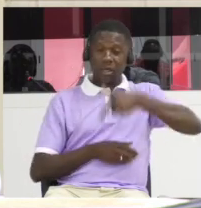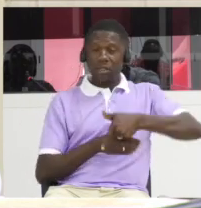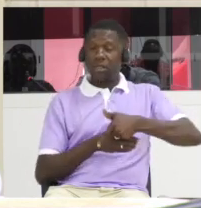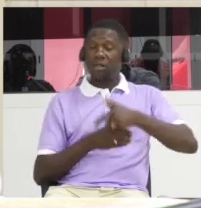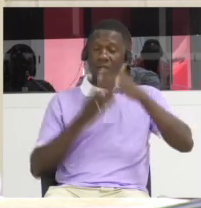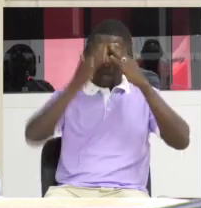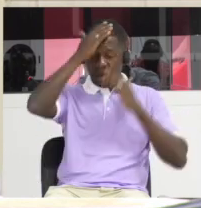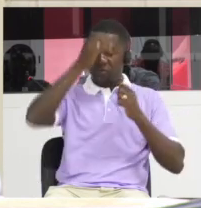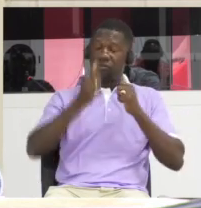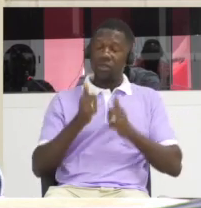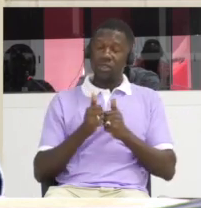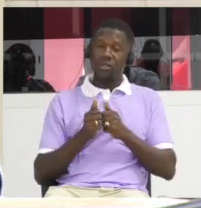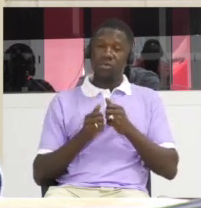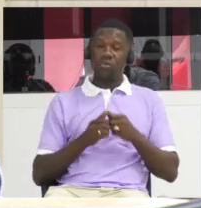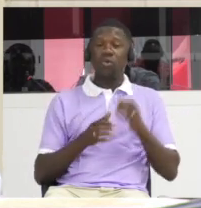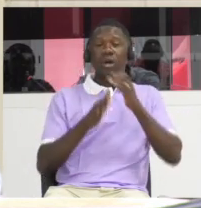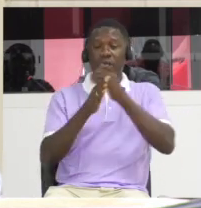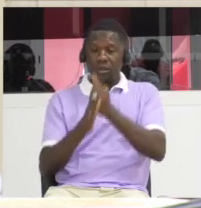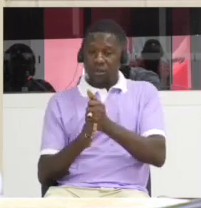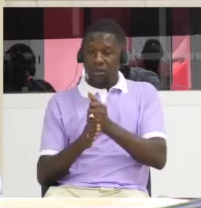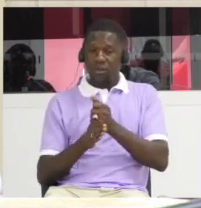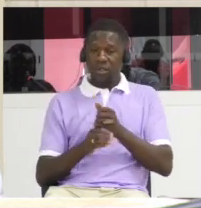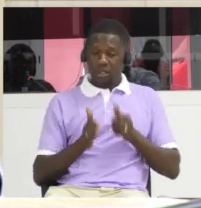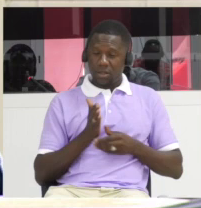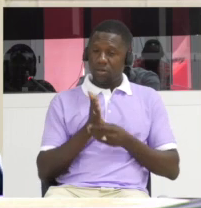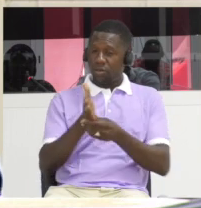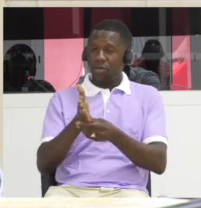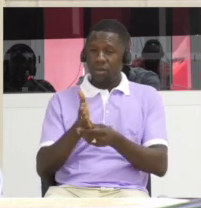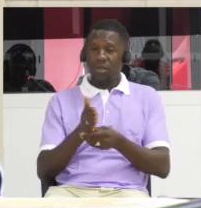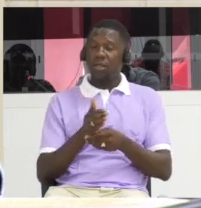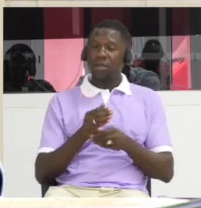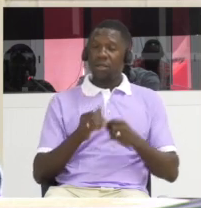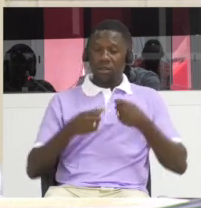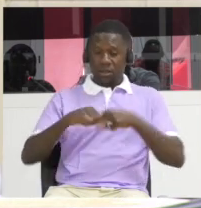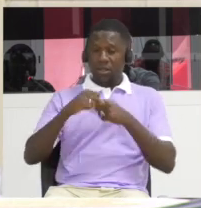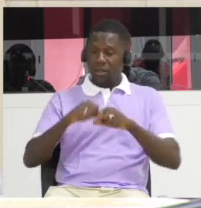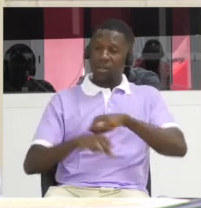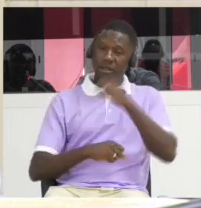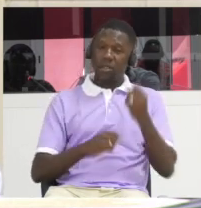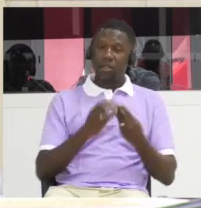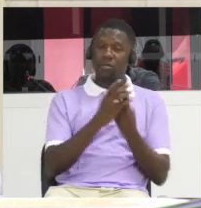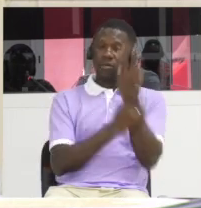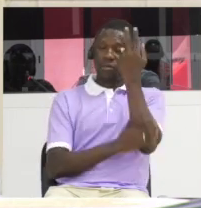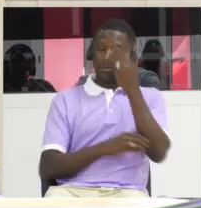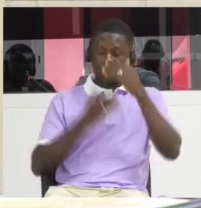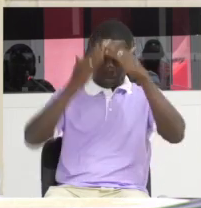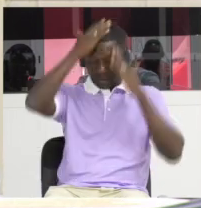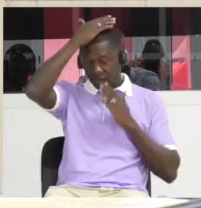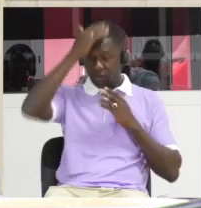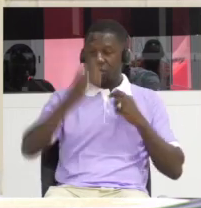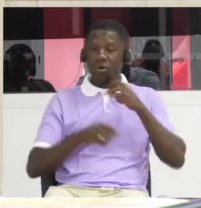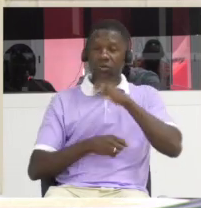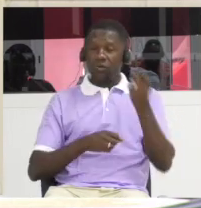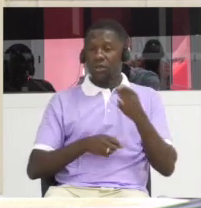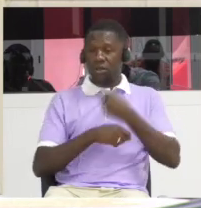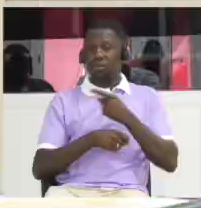assist in the command, training, and development of the Armed Forces of the